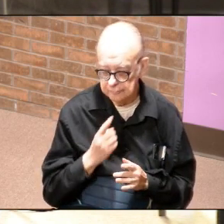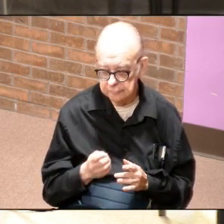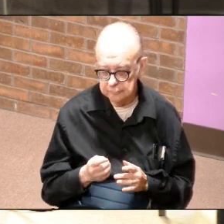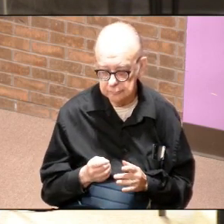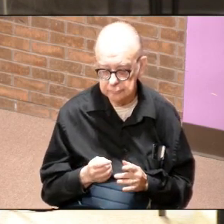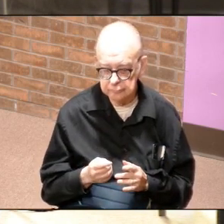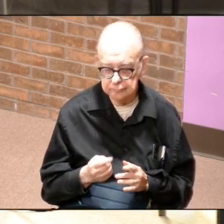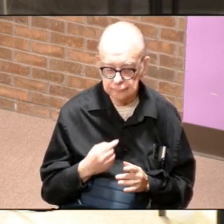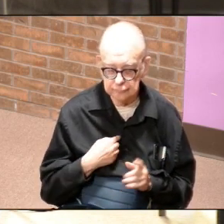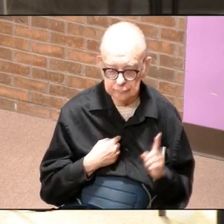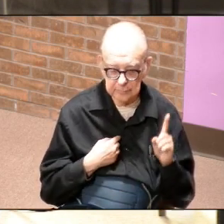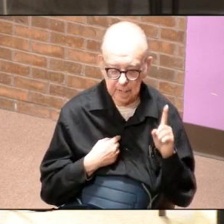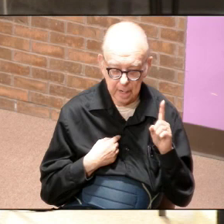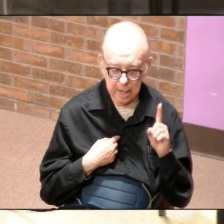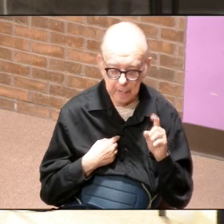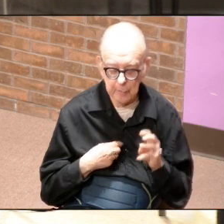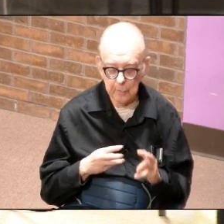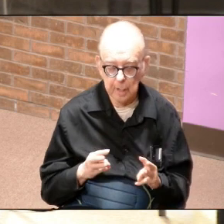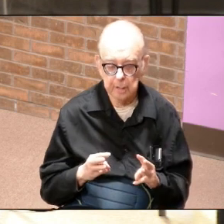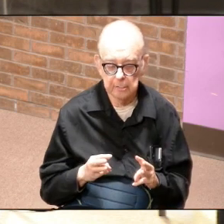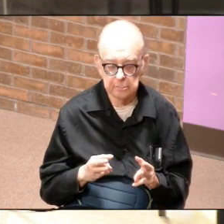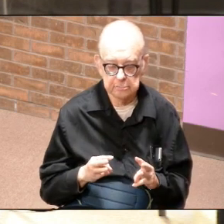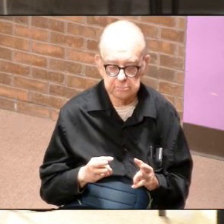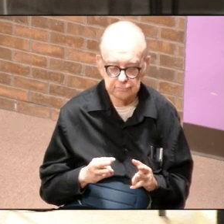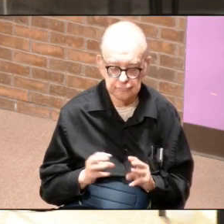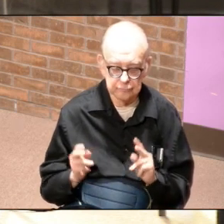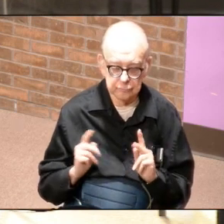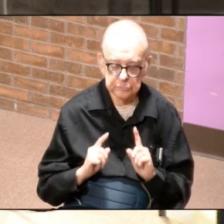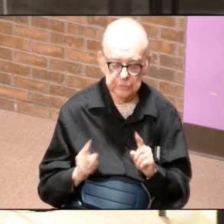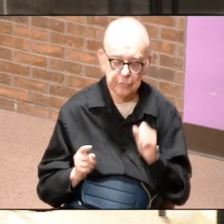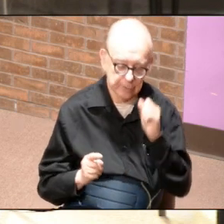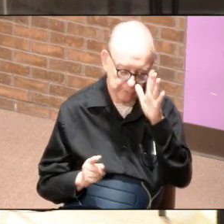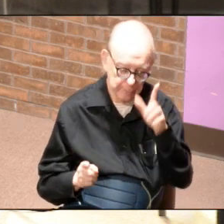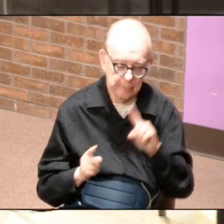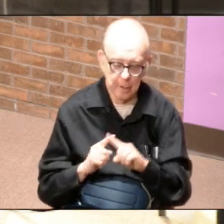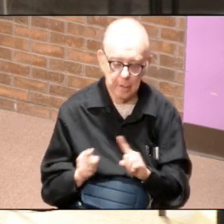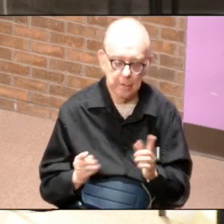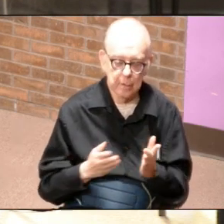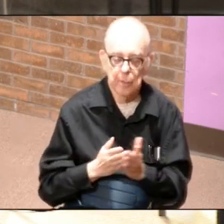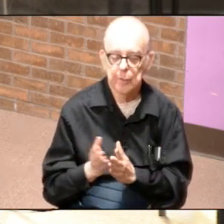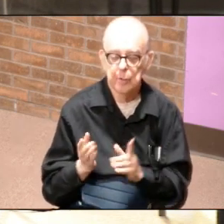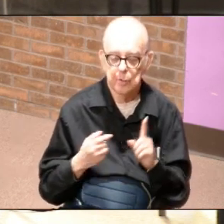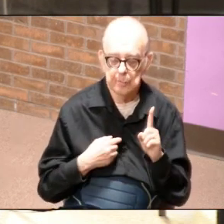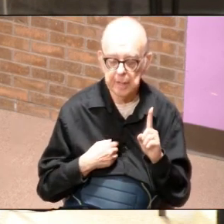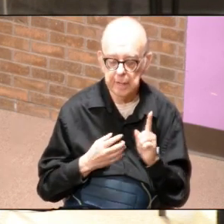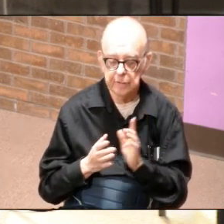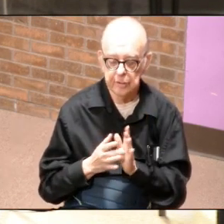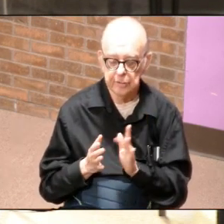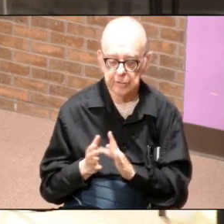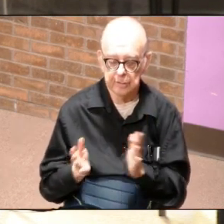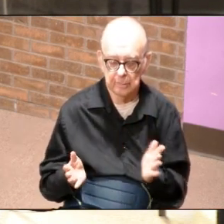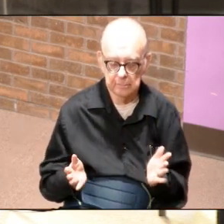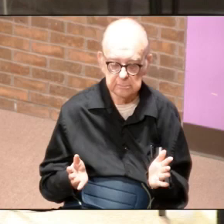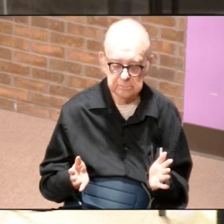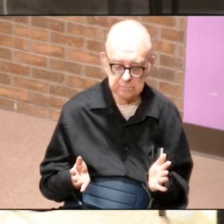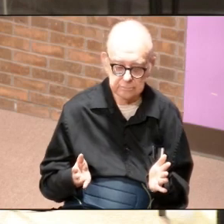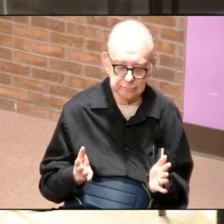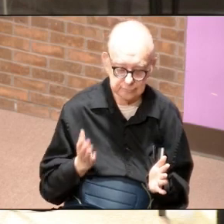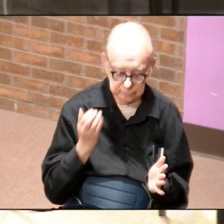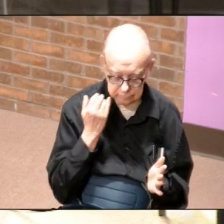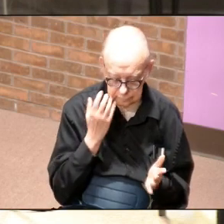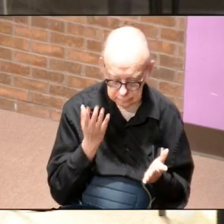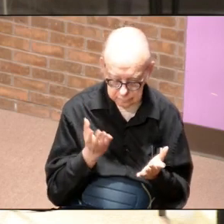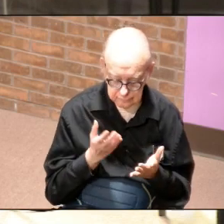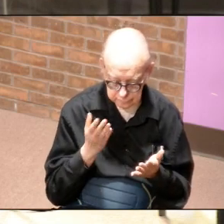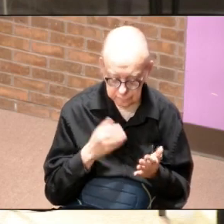this, I am the way. No one comes to the Father but by me. And so